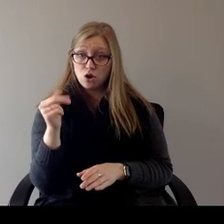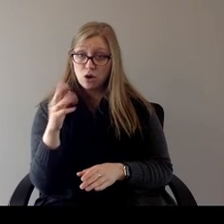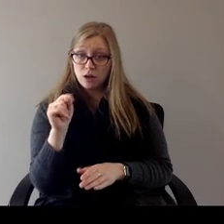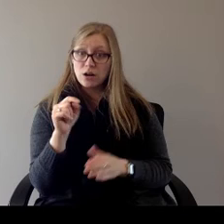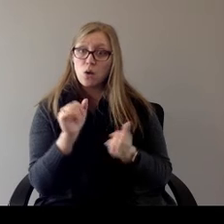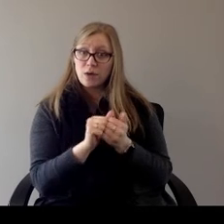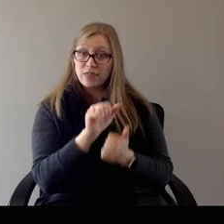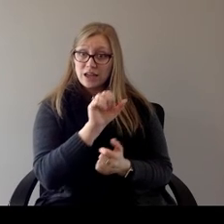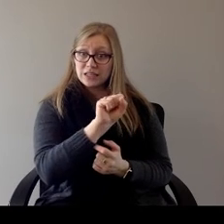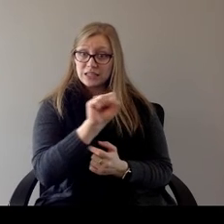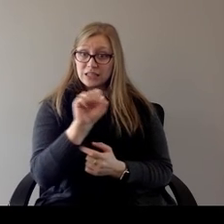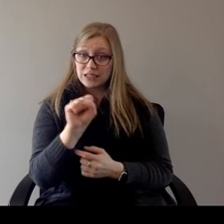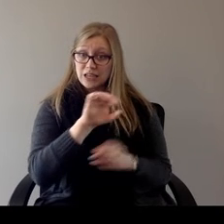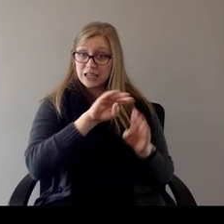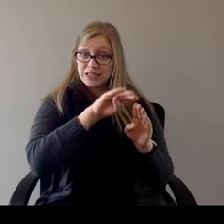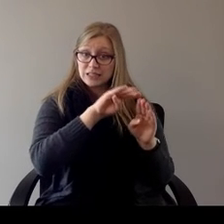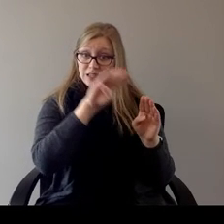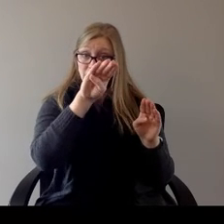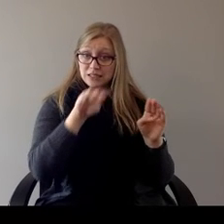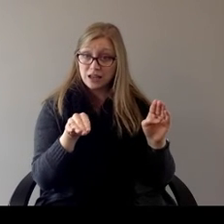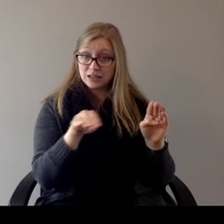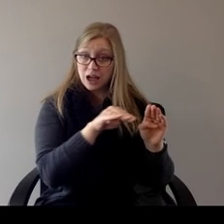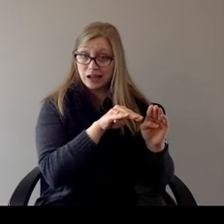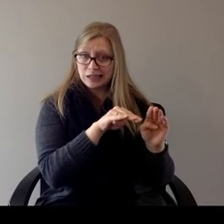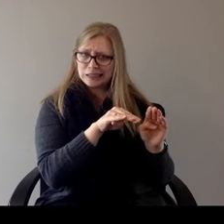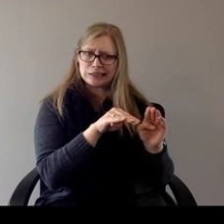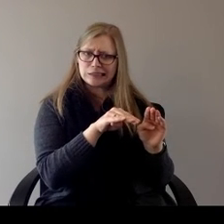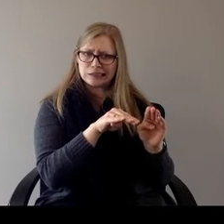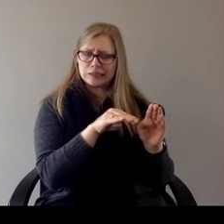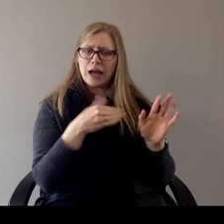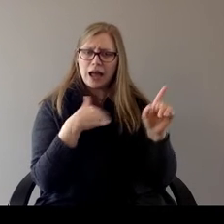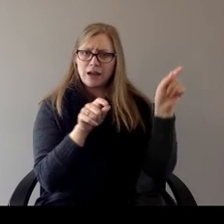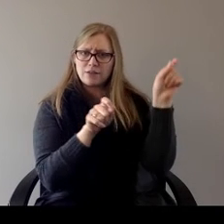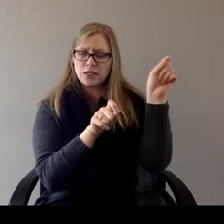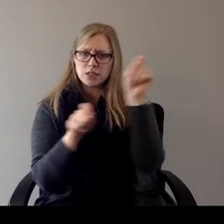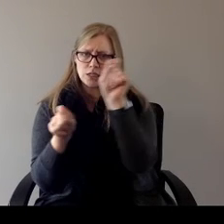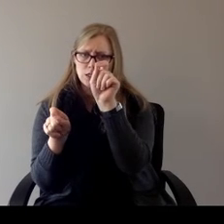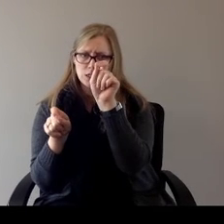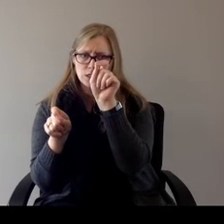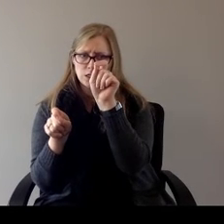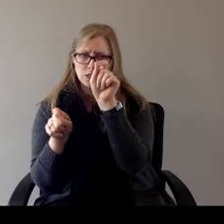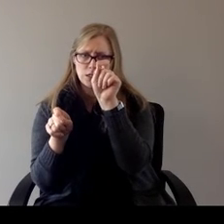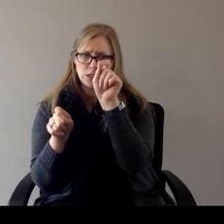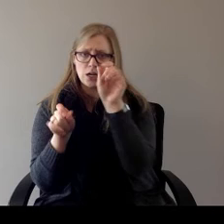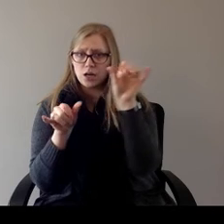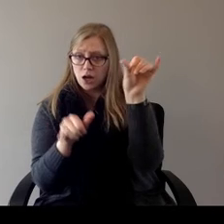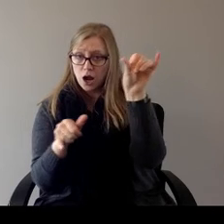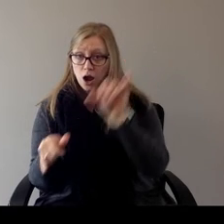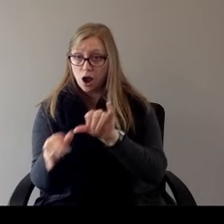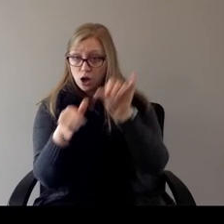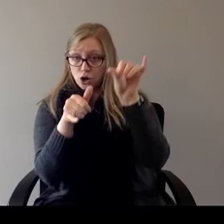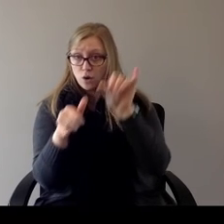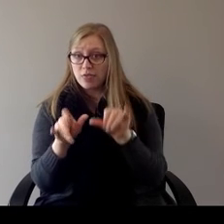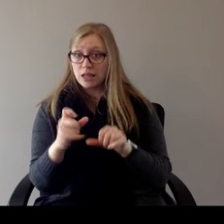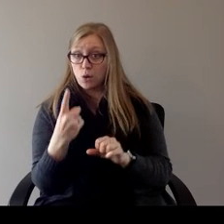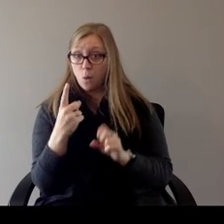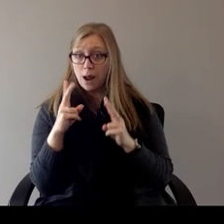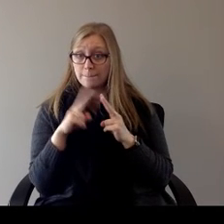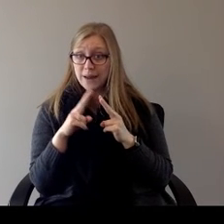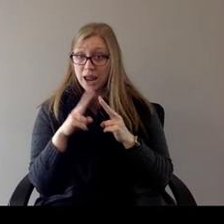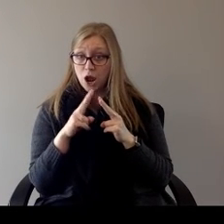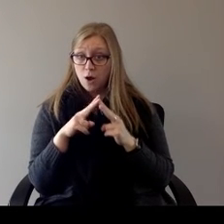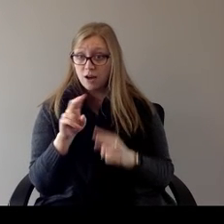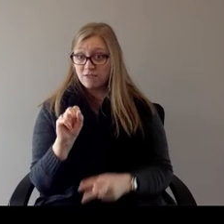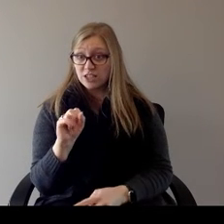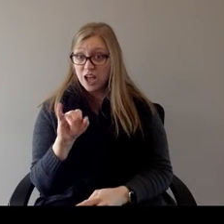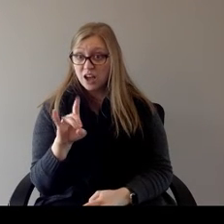Well, this side clearly is congruent to that side. So that's two sides, one pair of sides rather. And